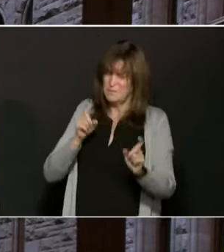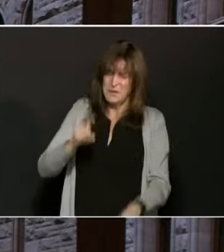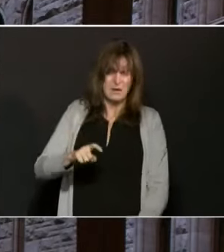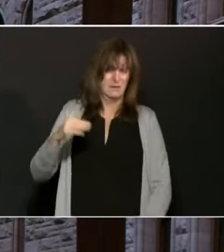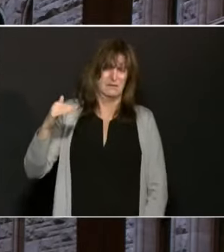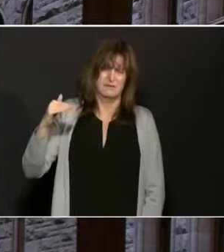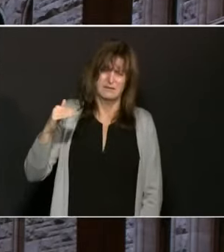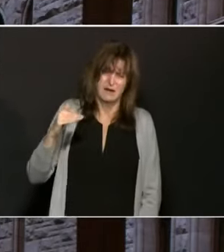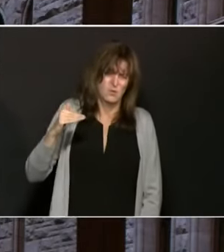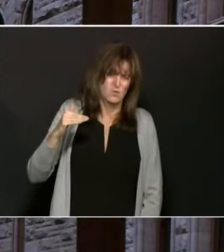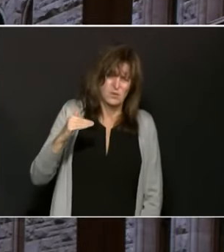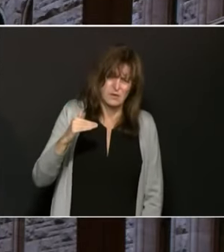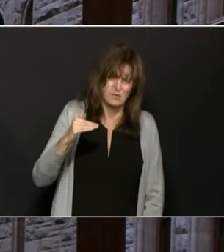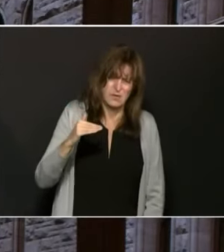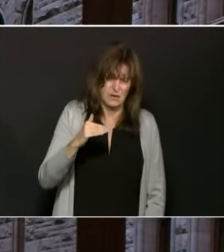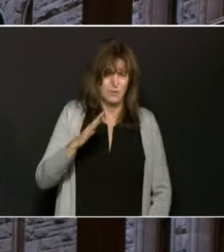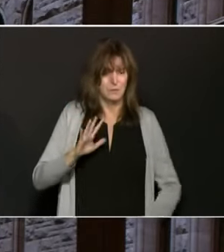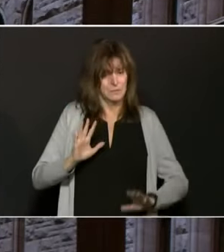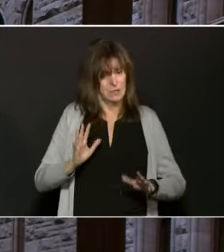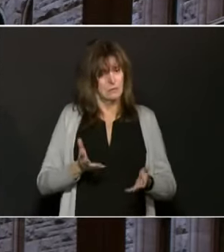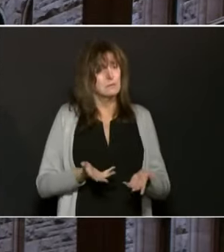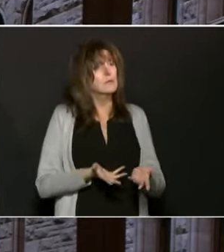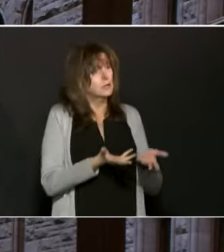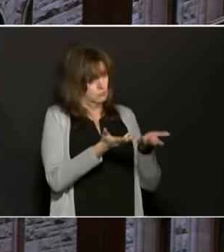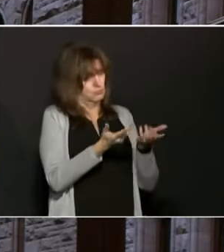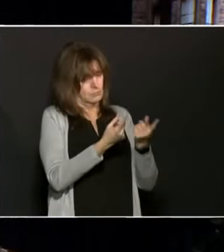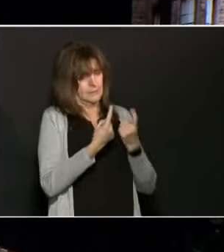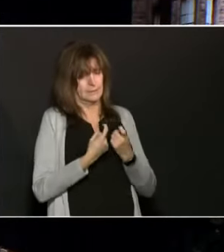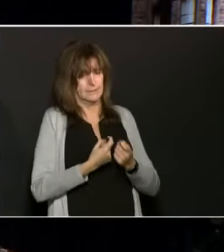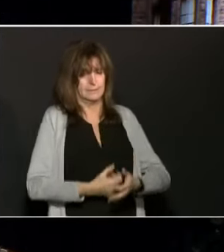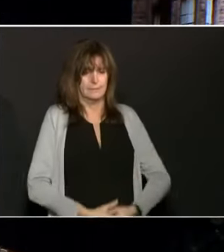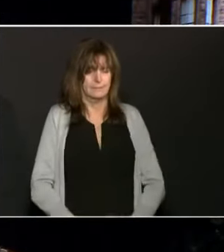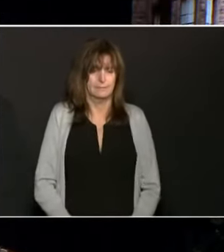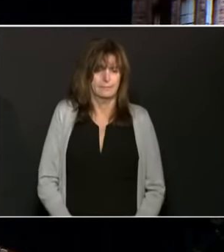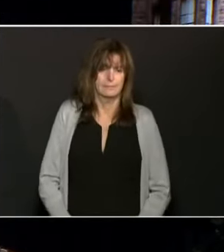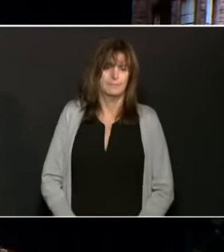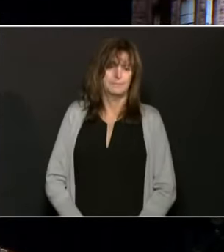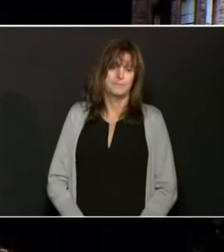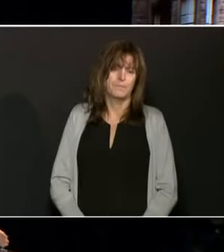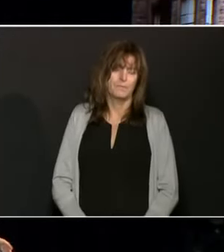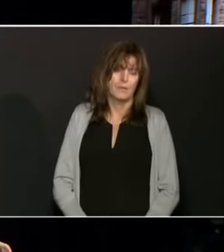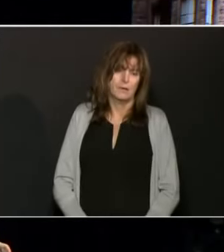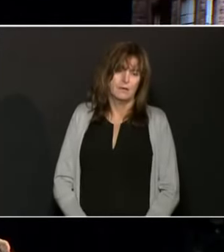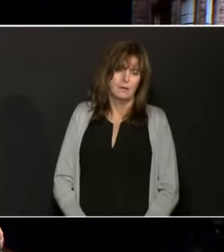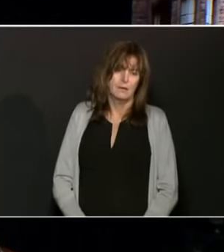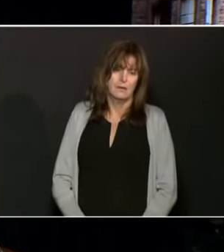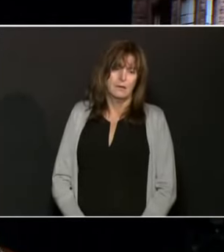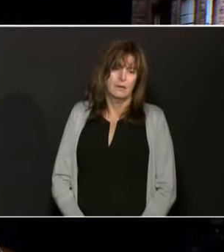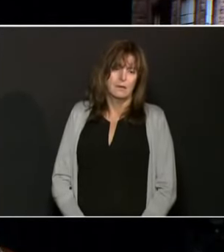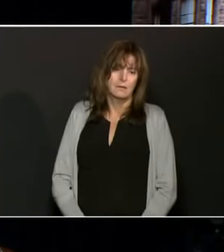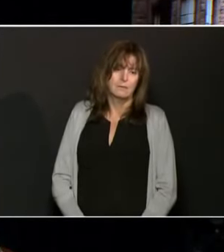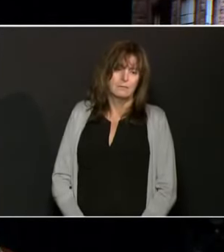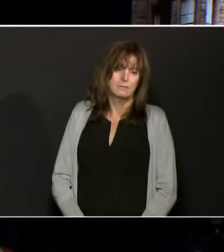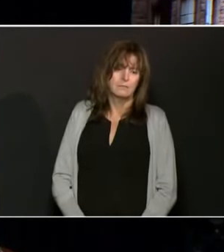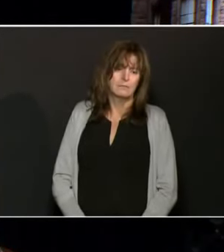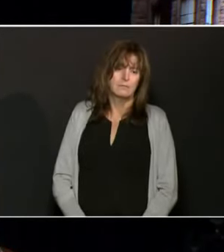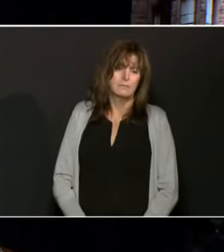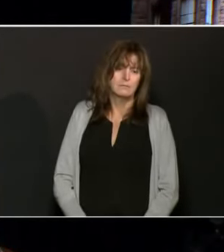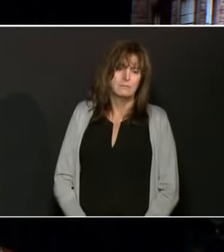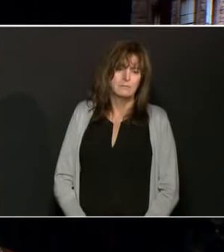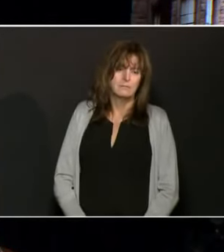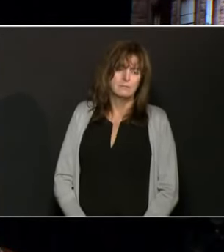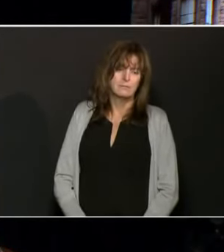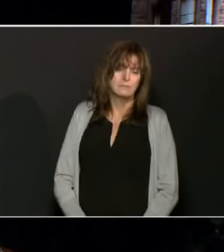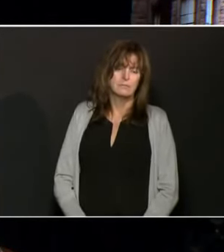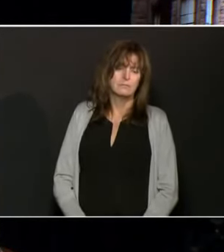there, and over to the media for questions. Thank you. We'll go to the phone lines. Just a reminder, 1 question, 1 follow-up. Over to the first question,